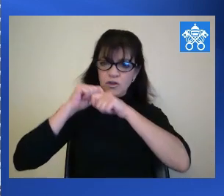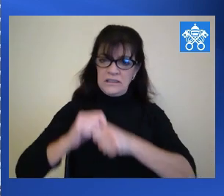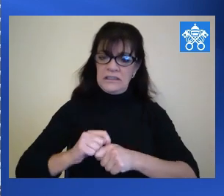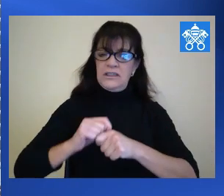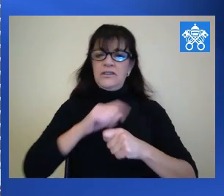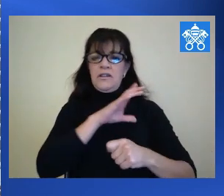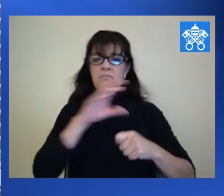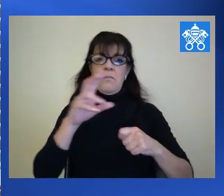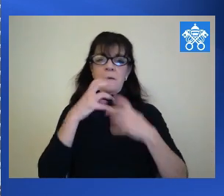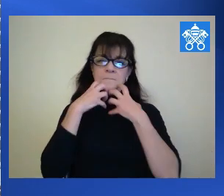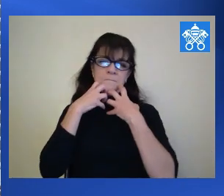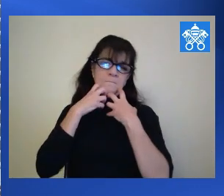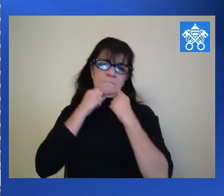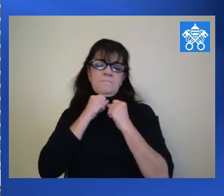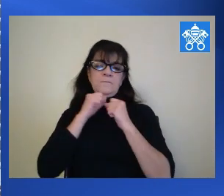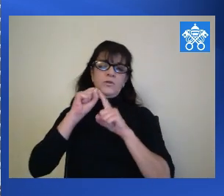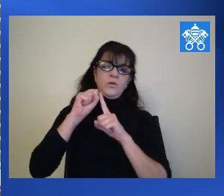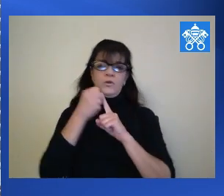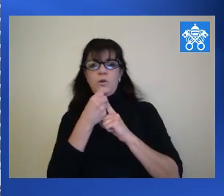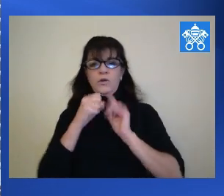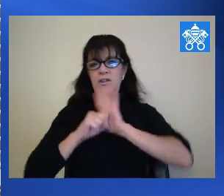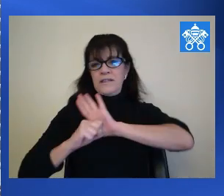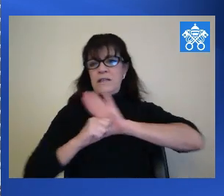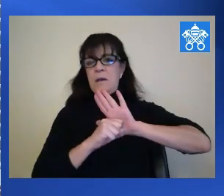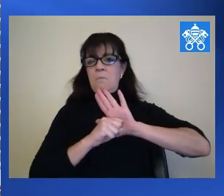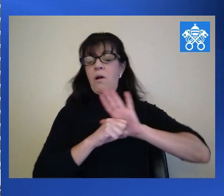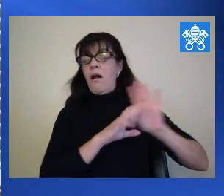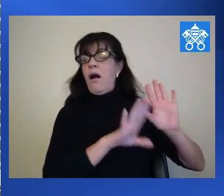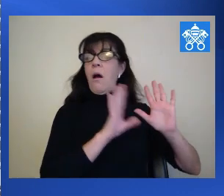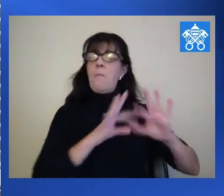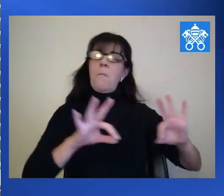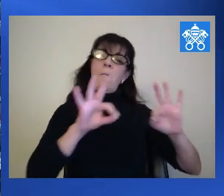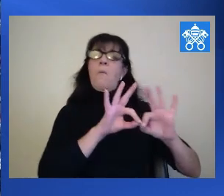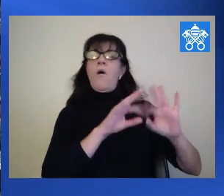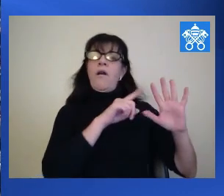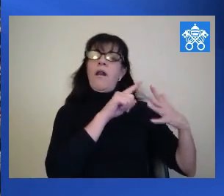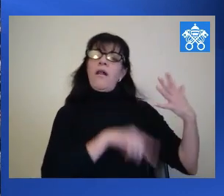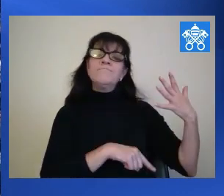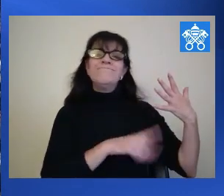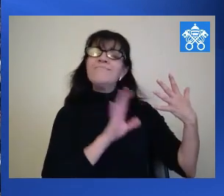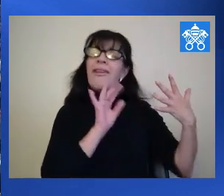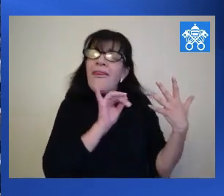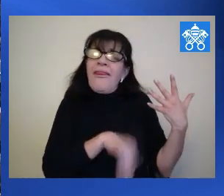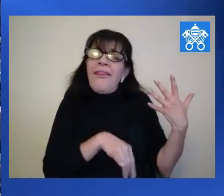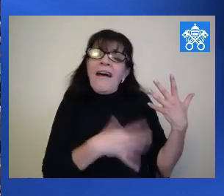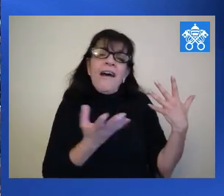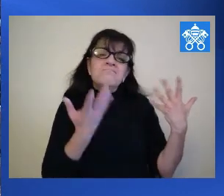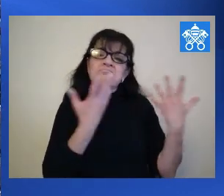traditions, our sacred and social symbols. These things are important, but they pass